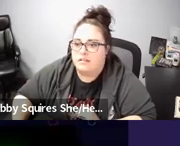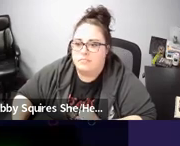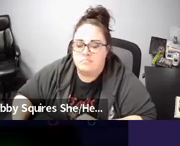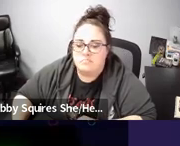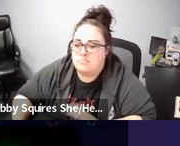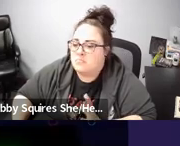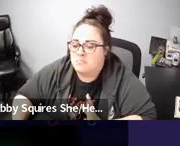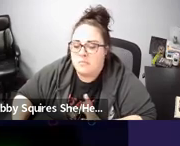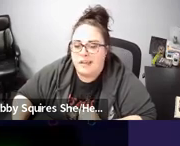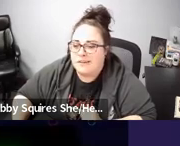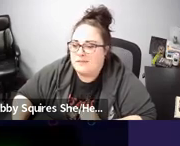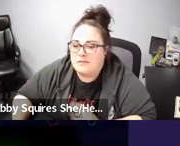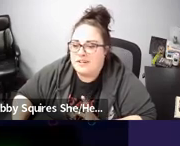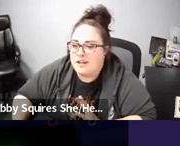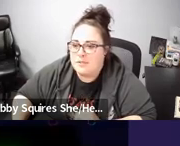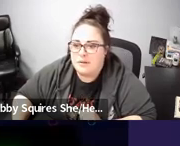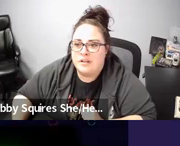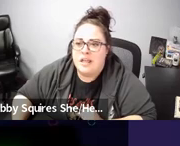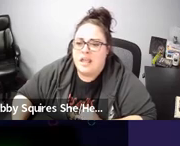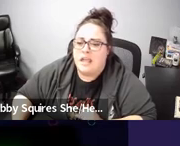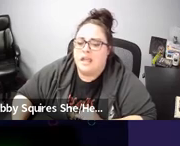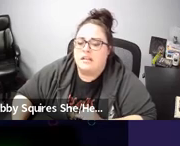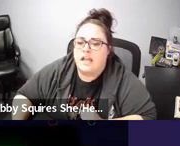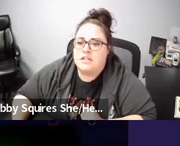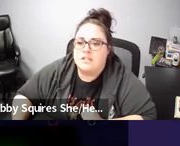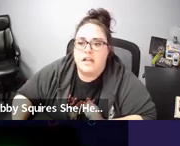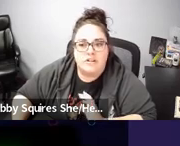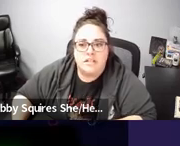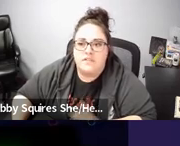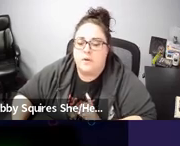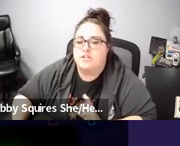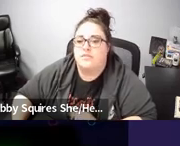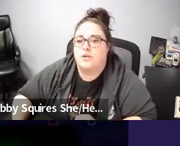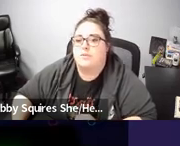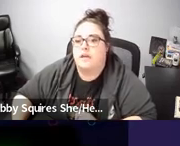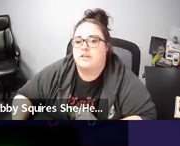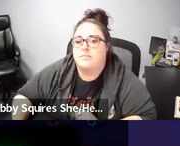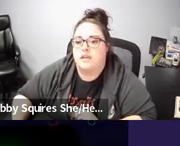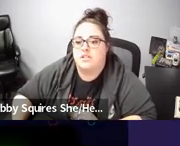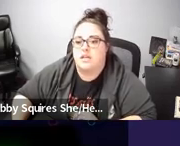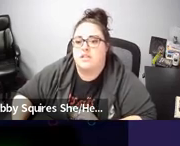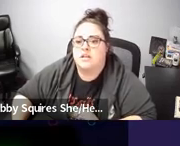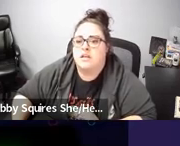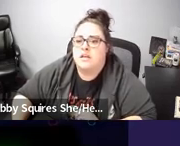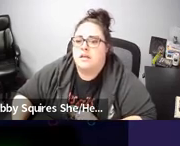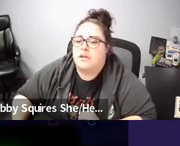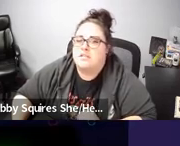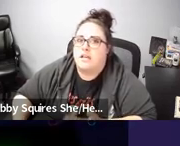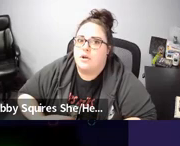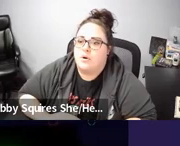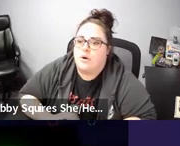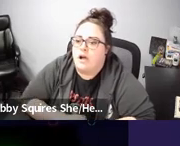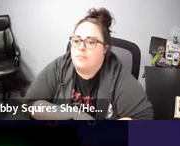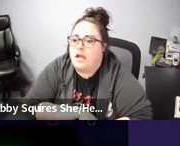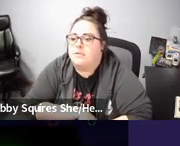And again, feel free to unmute. And actually, Tyler, I did have a question for you with Makers Making Change, because